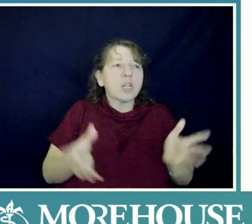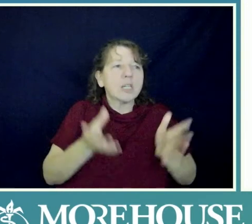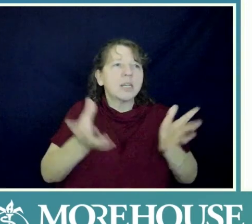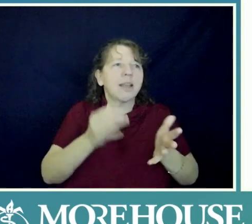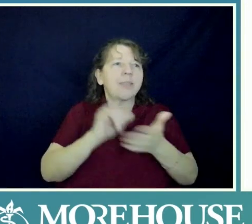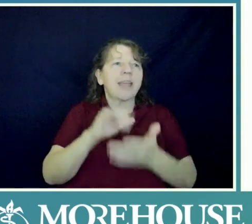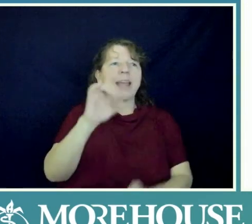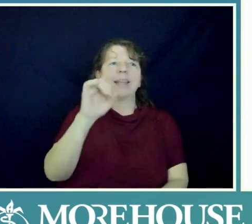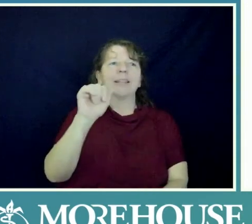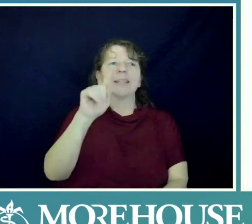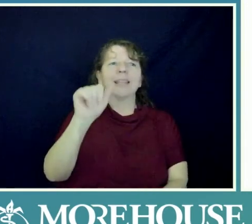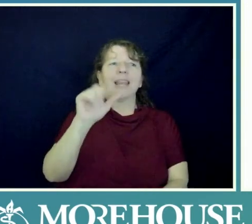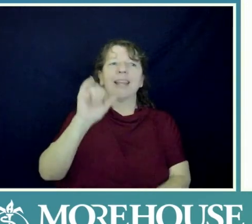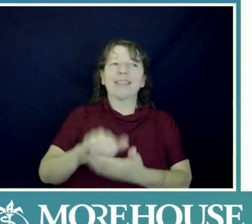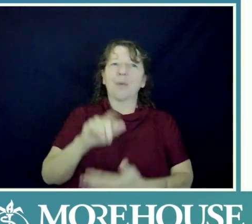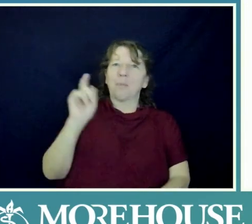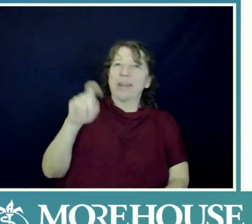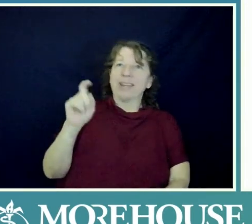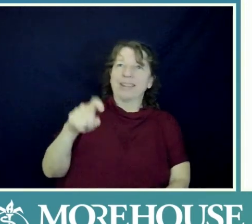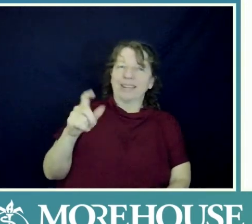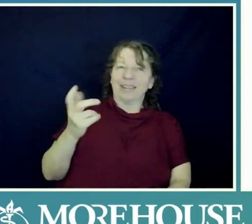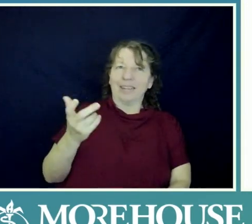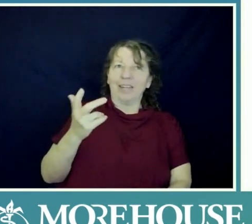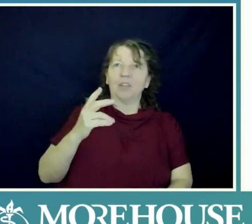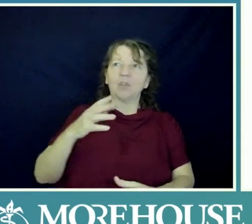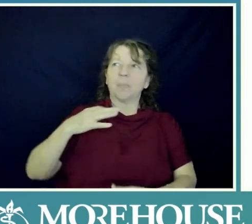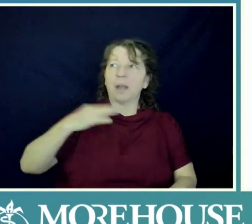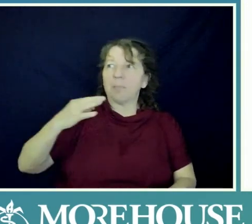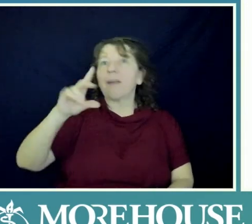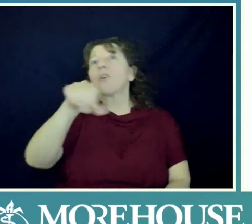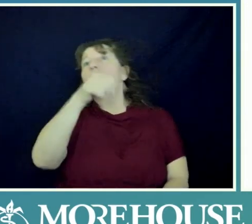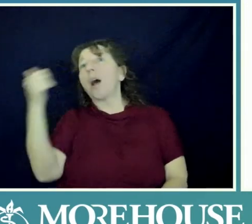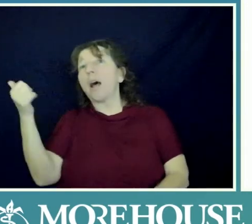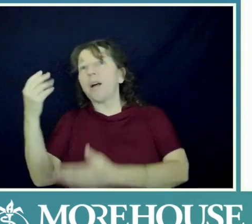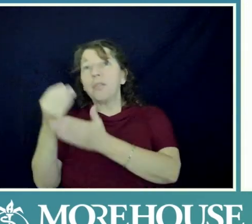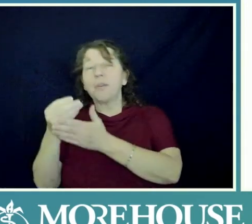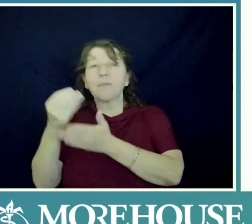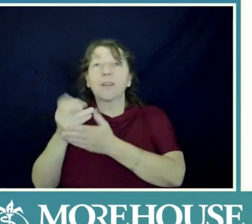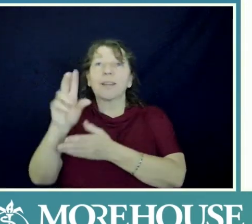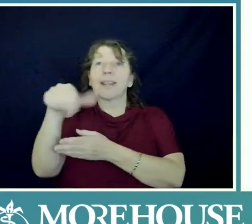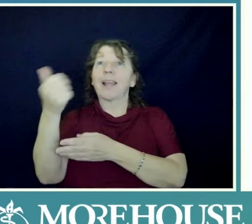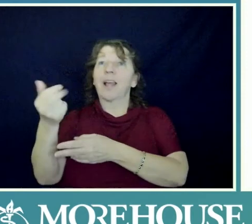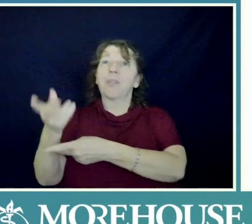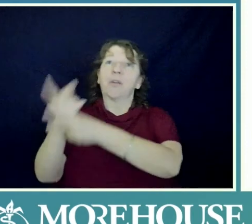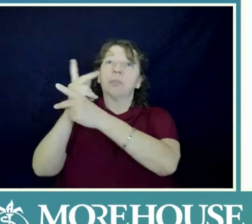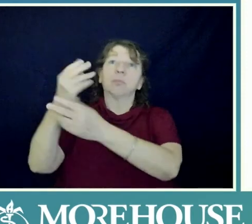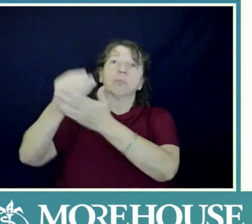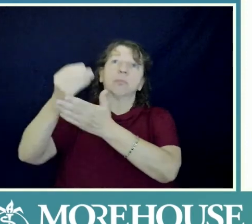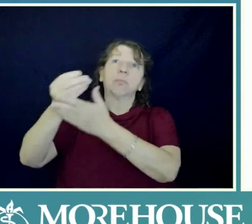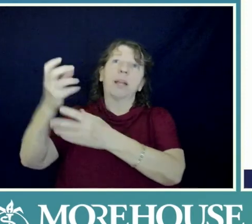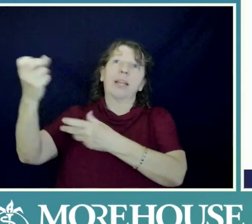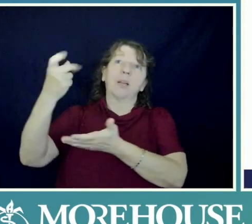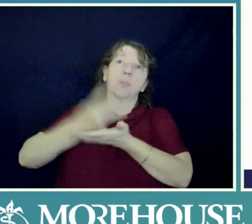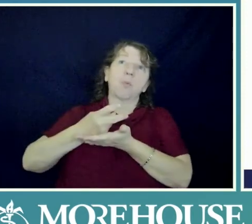needed to apply for funding from other agencies outside of Morehouse School of Medicine.